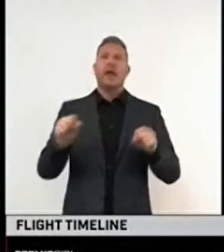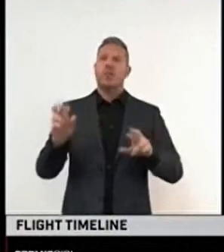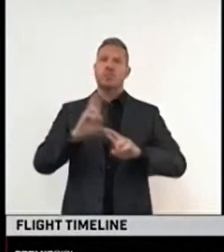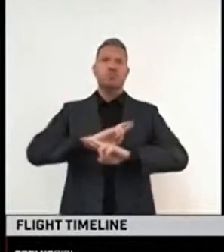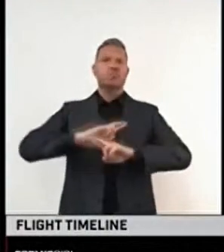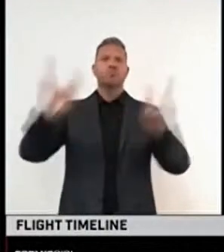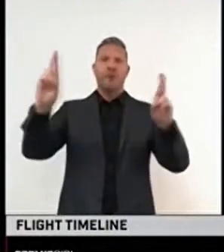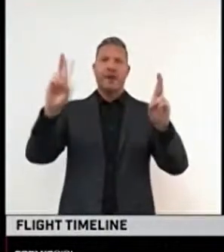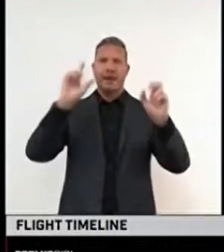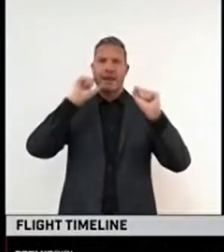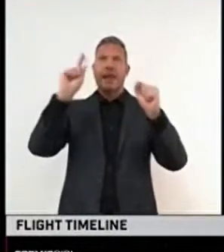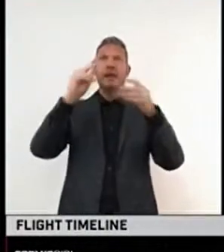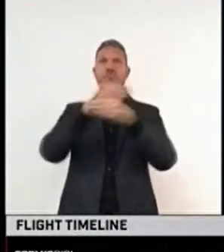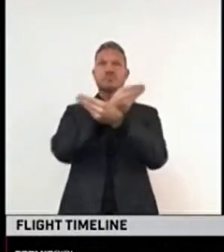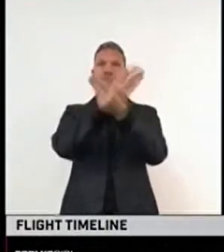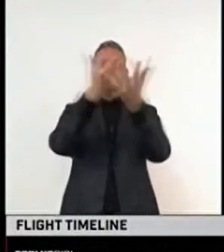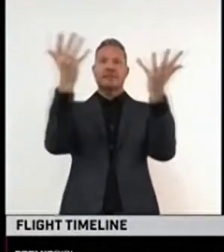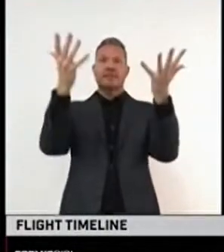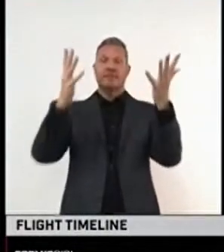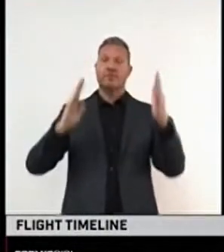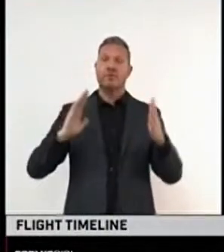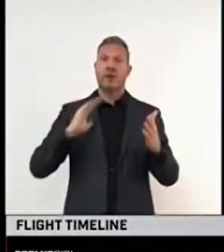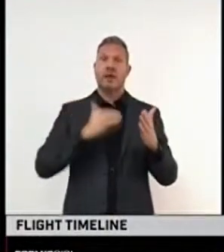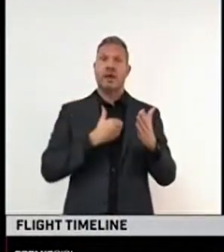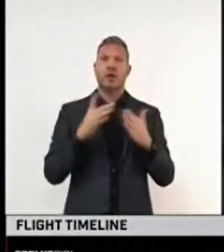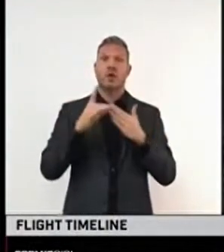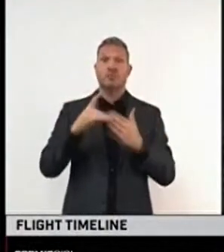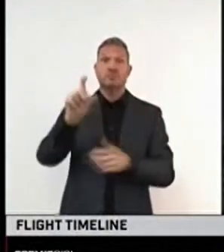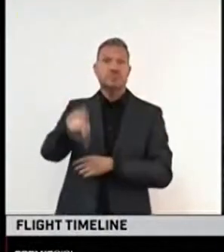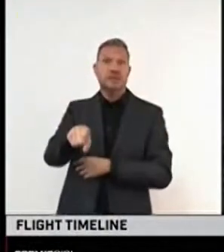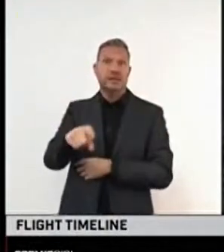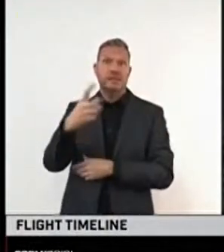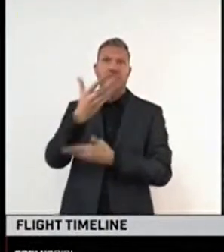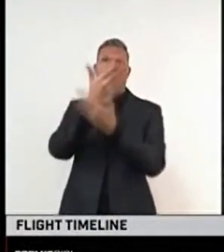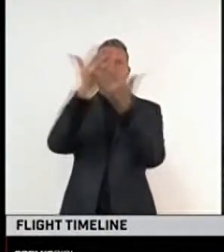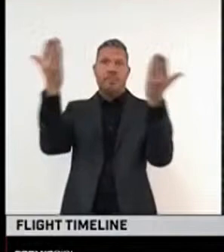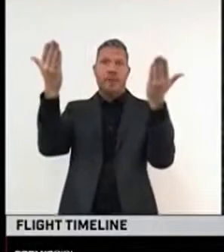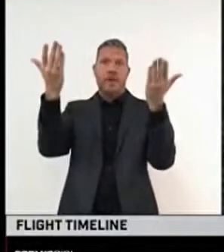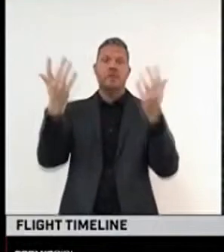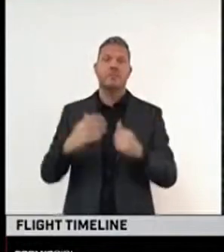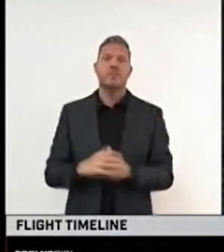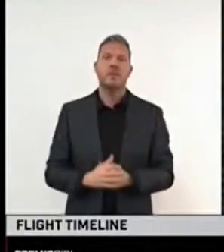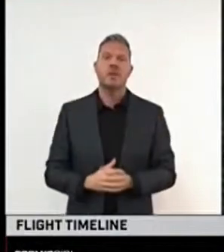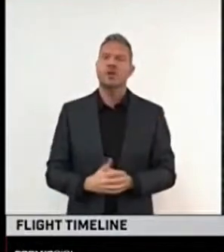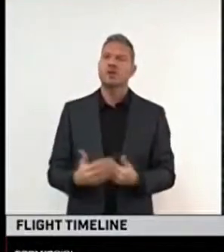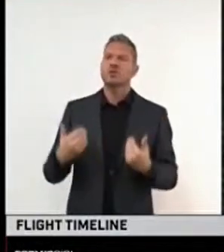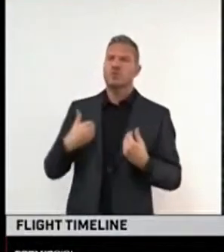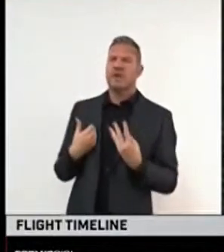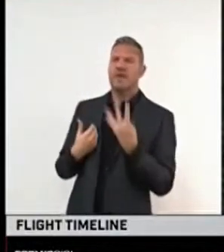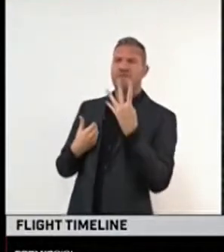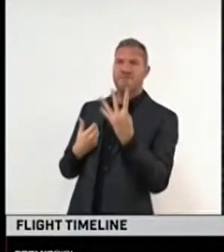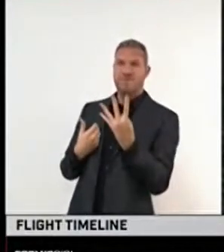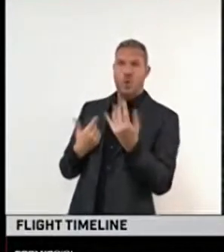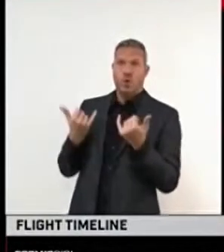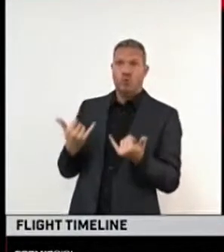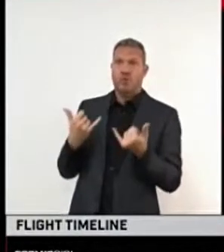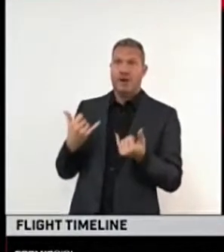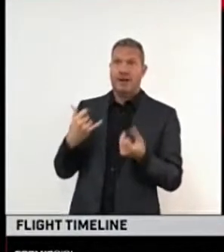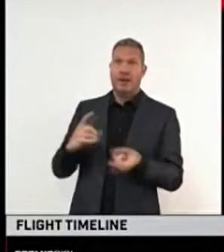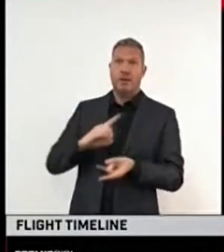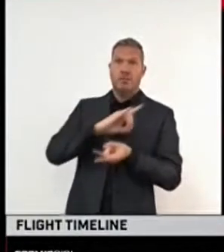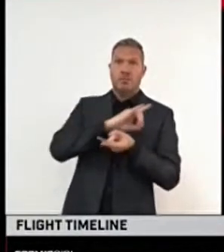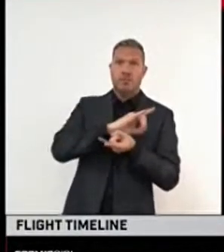that our leadership needs in space. So there are 4 STP-sponsored payloads on the Above the Clouds